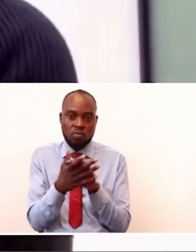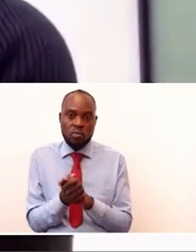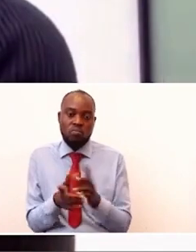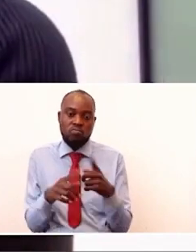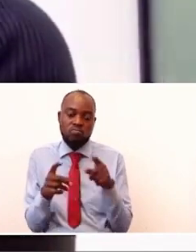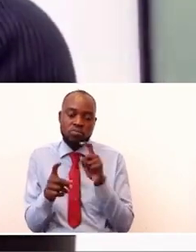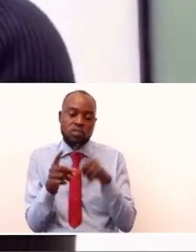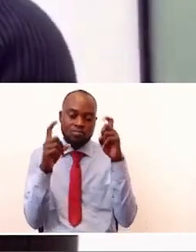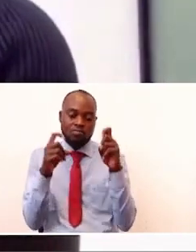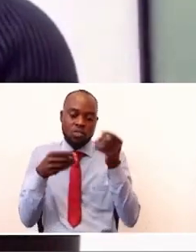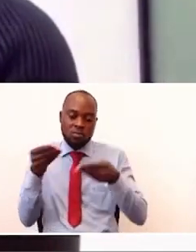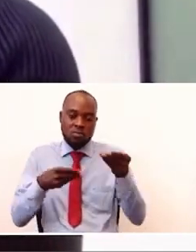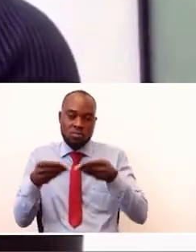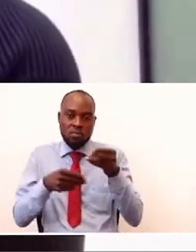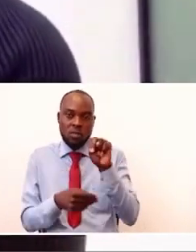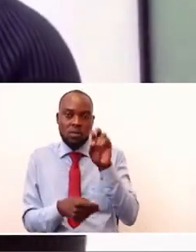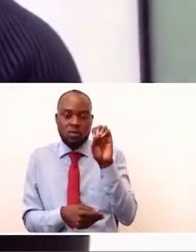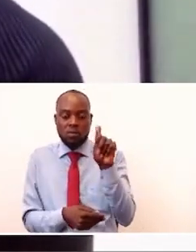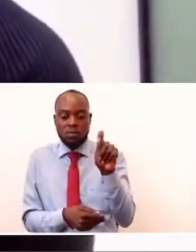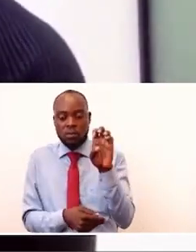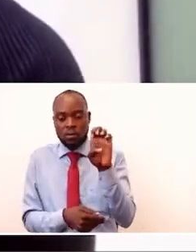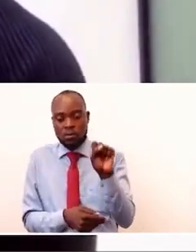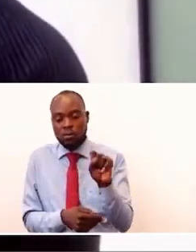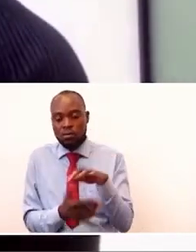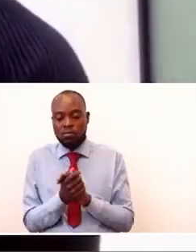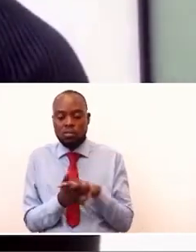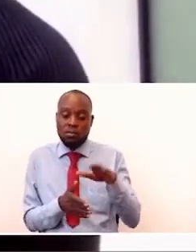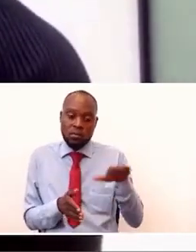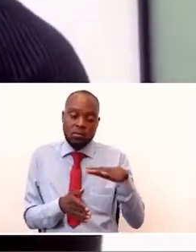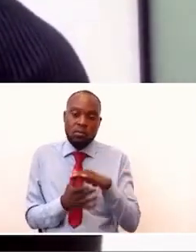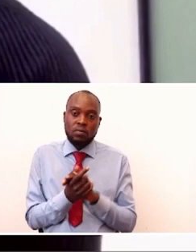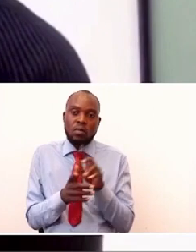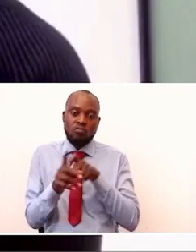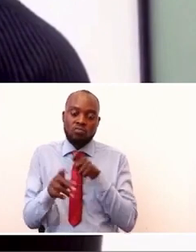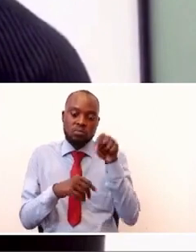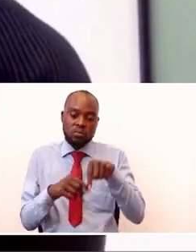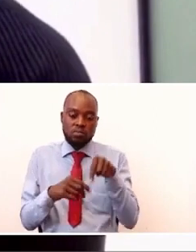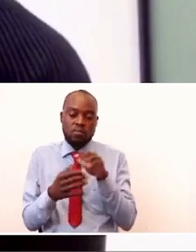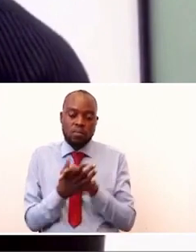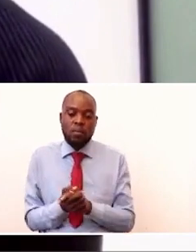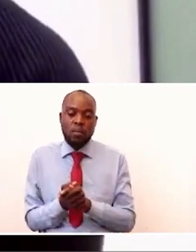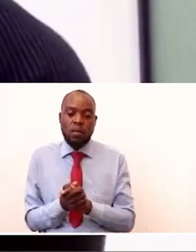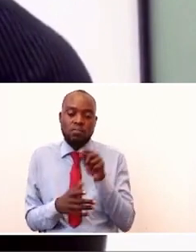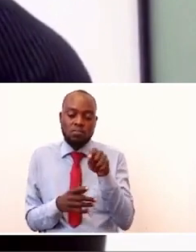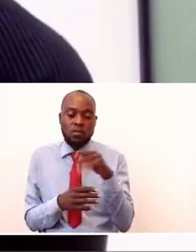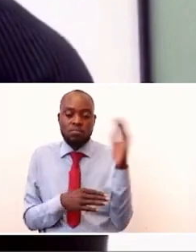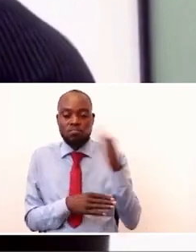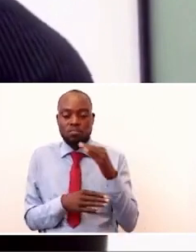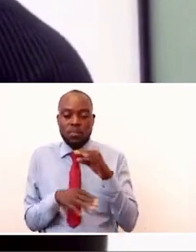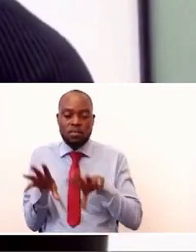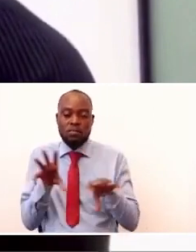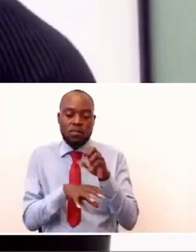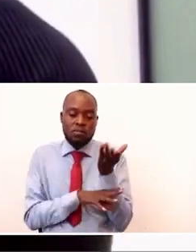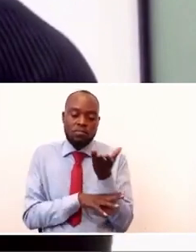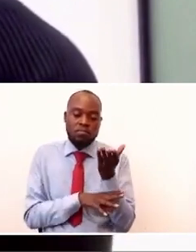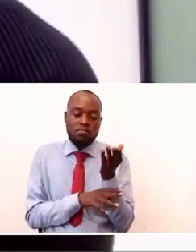digital trading laws. The Africa Free Trade area, the additional protocol now on e-commerce really is going to bring some of these issues